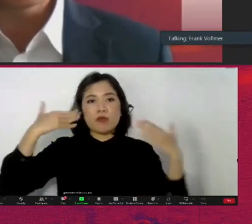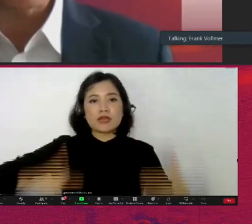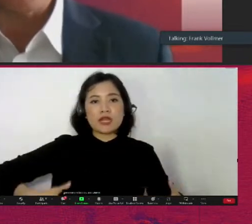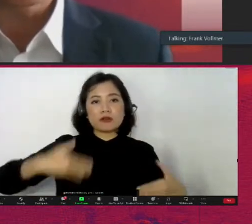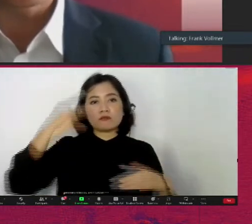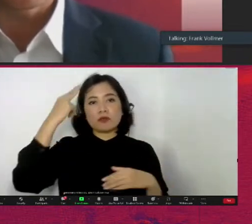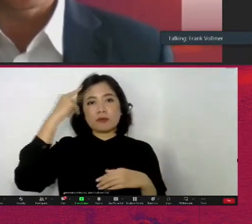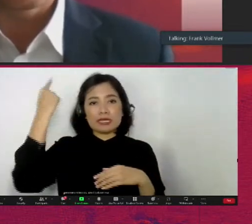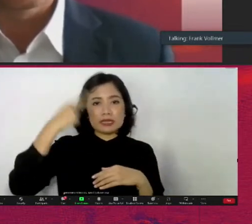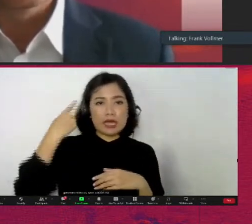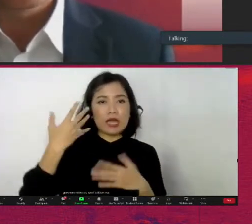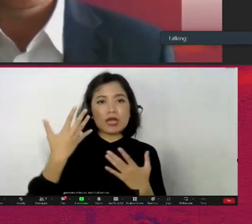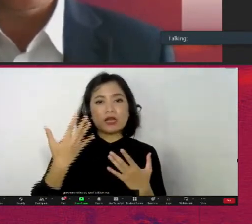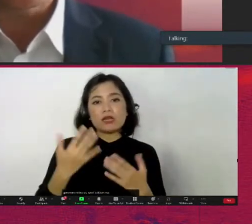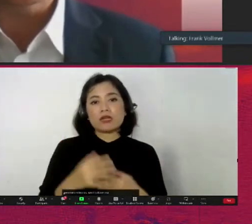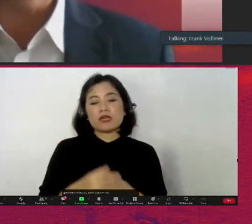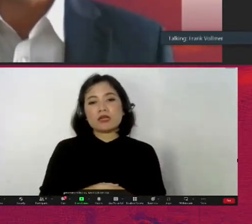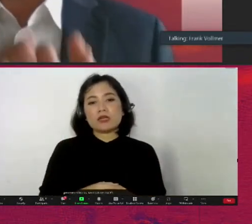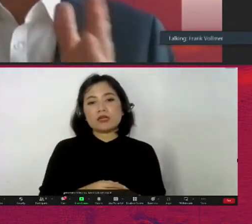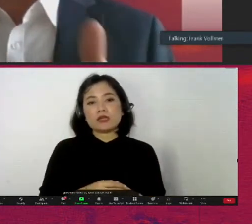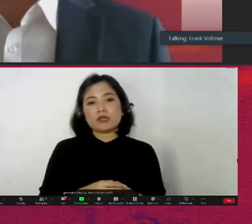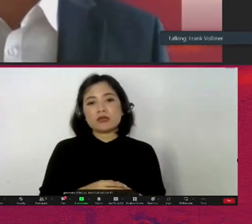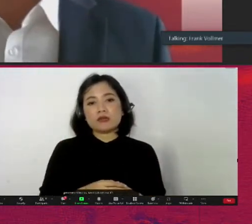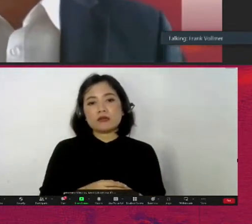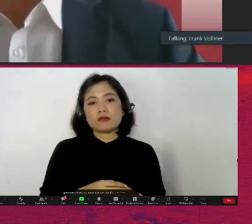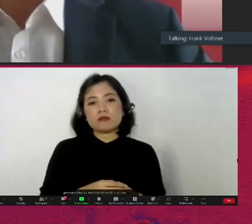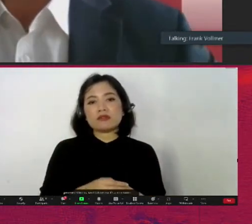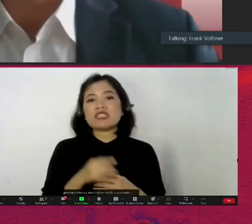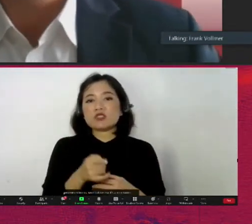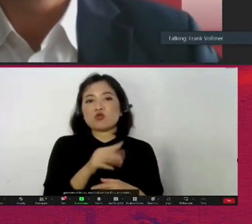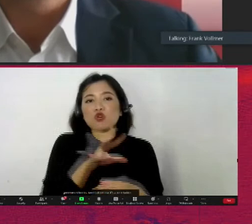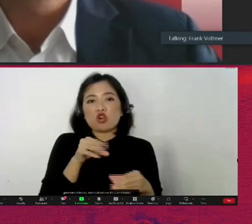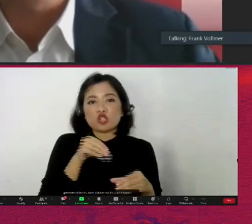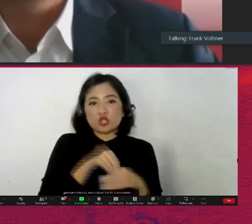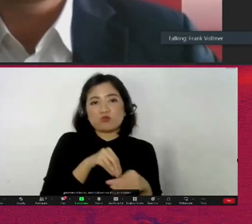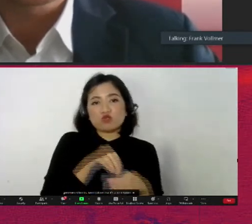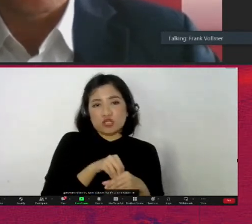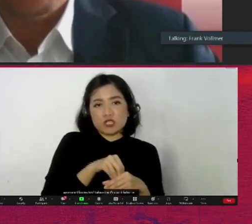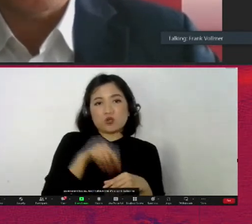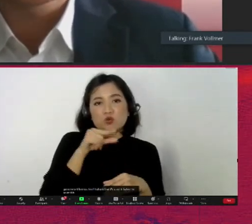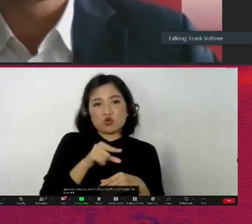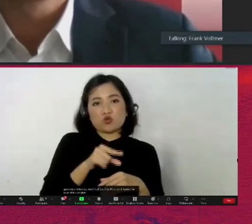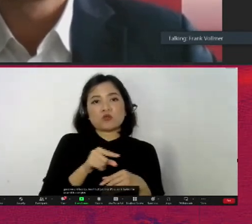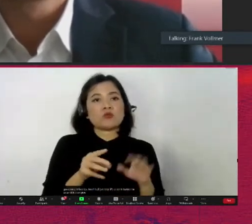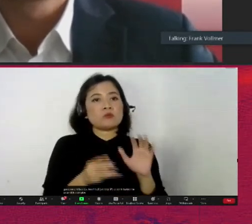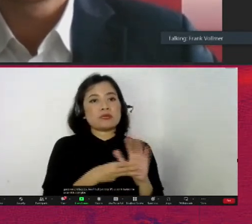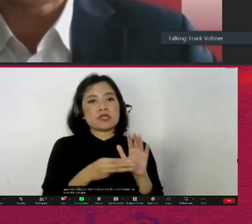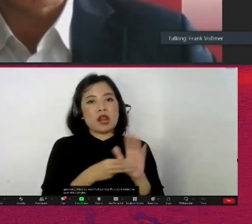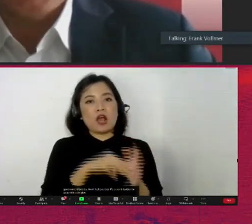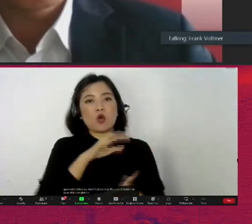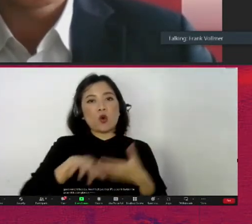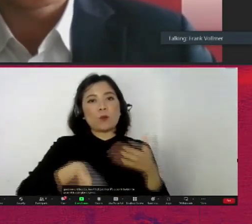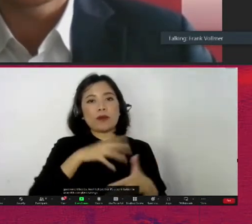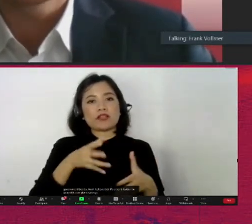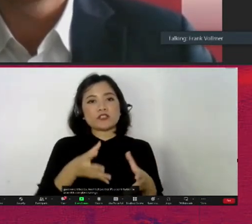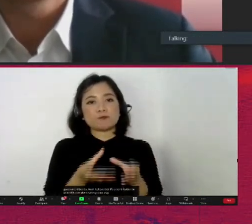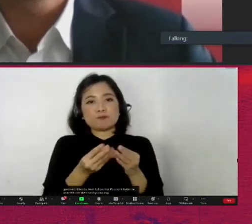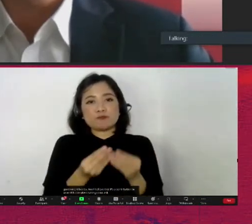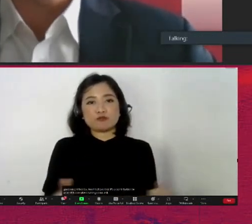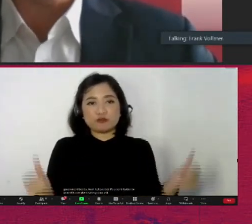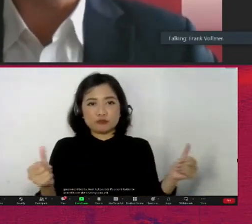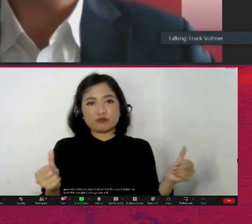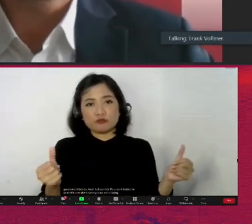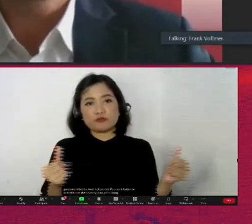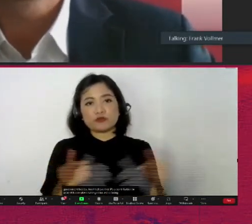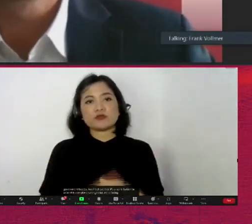And I believe that it's a contribution to solve this complex challenge that